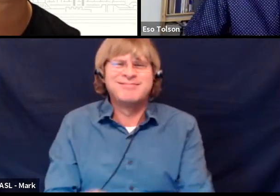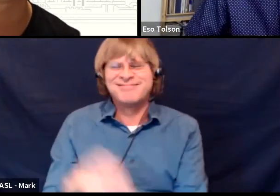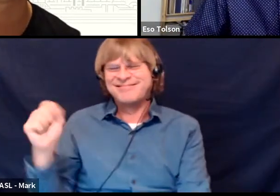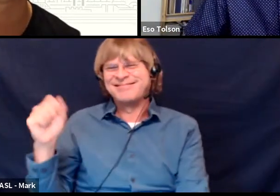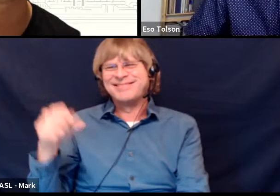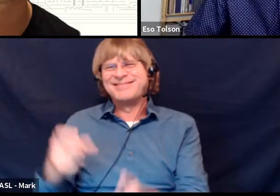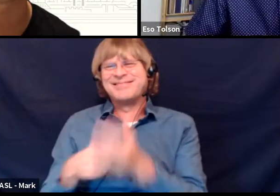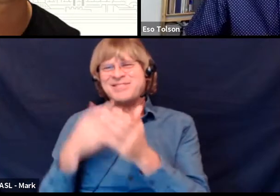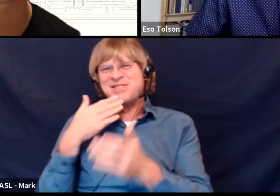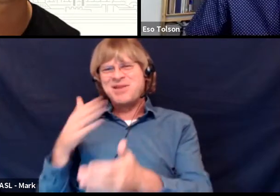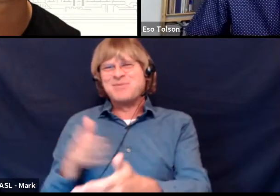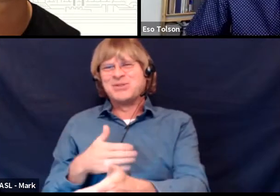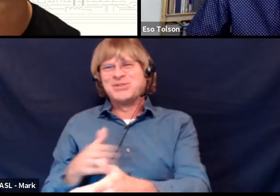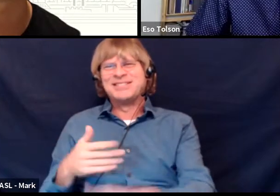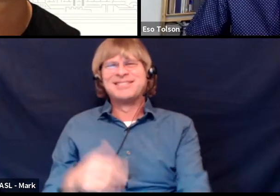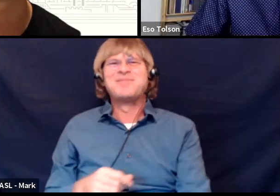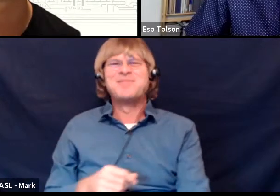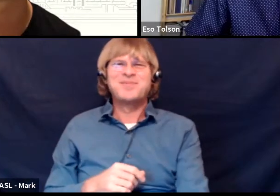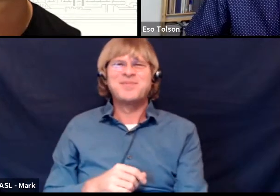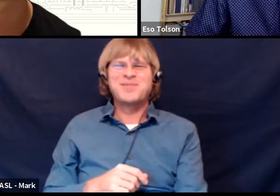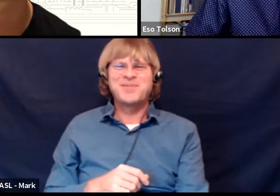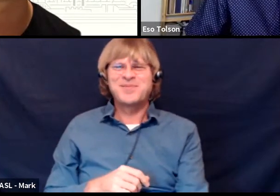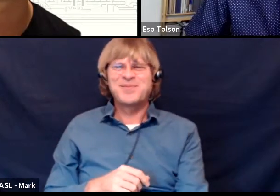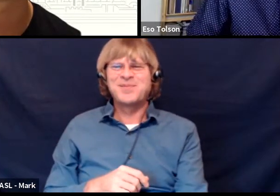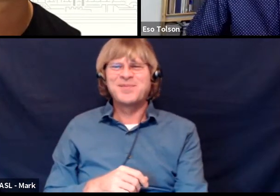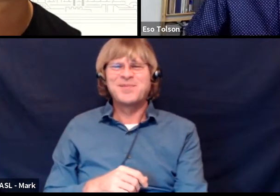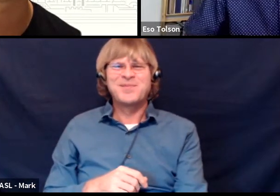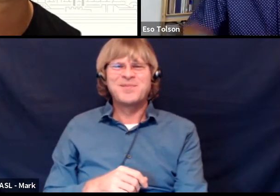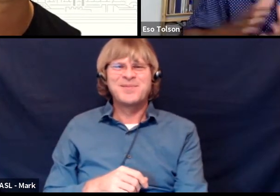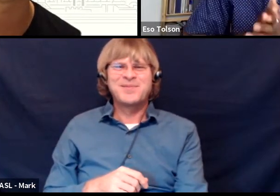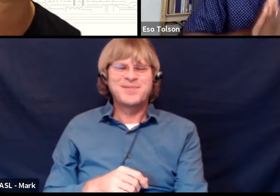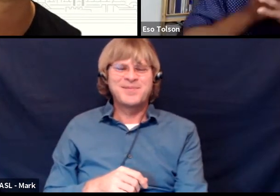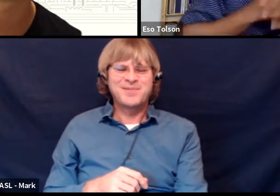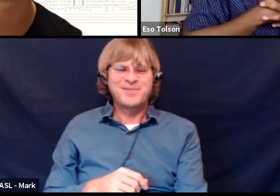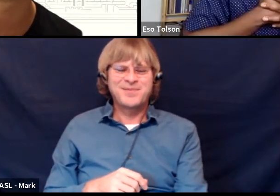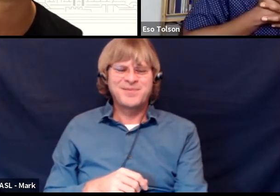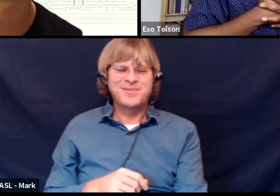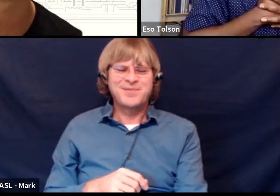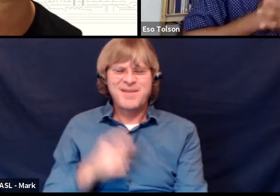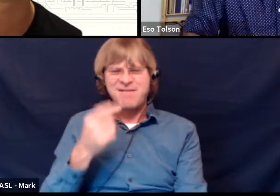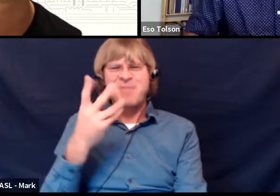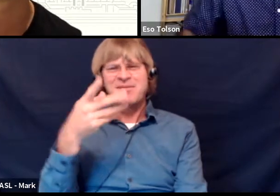good music. We got a lot of Austin Kleon love in the chats too. That's awesome.